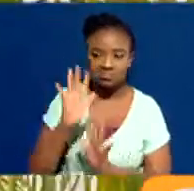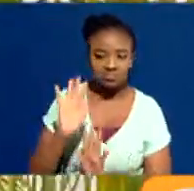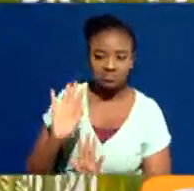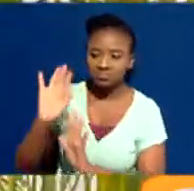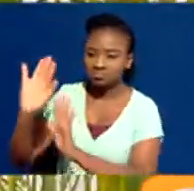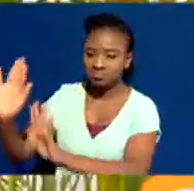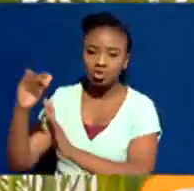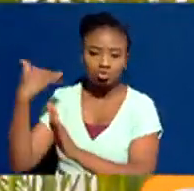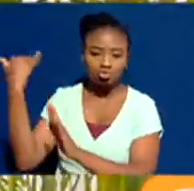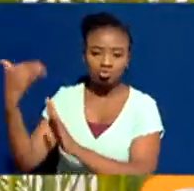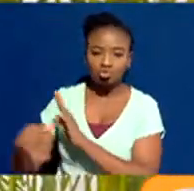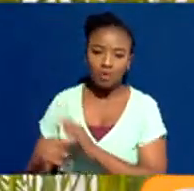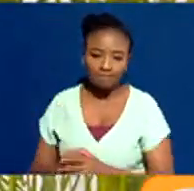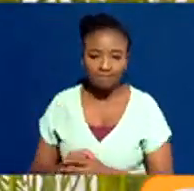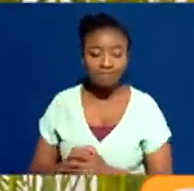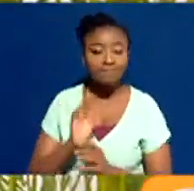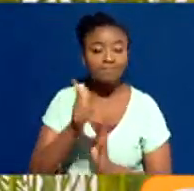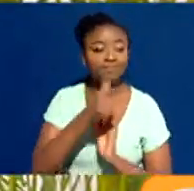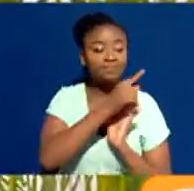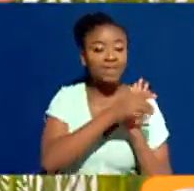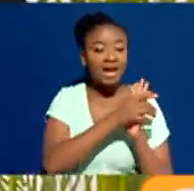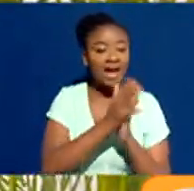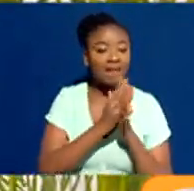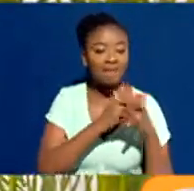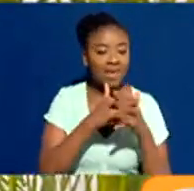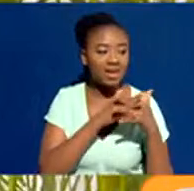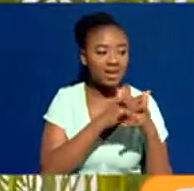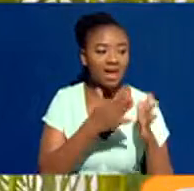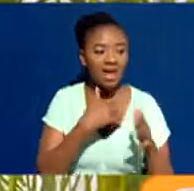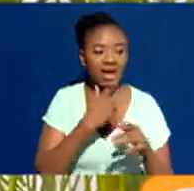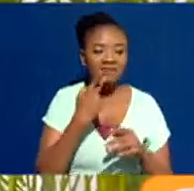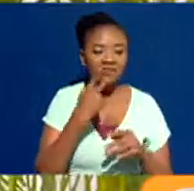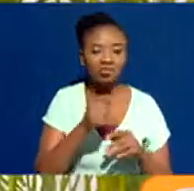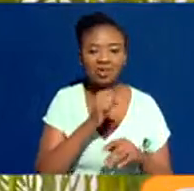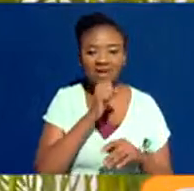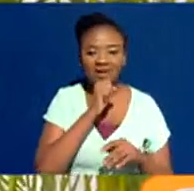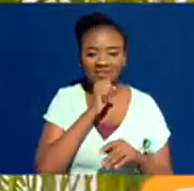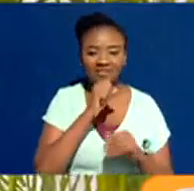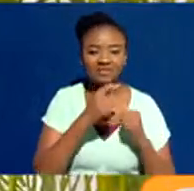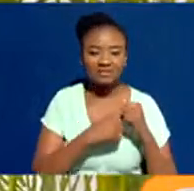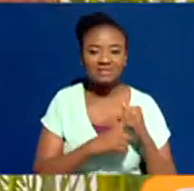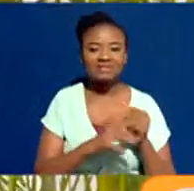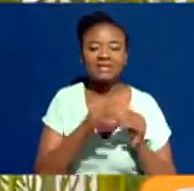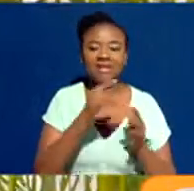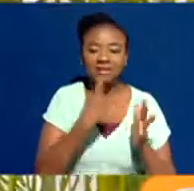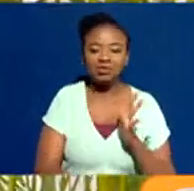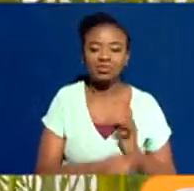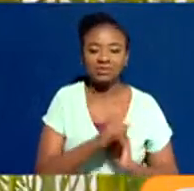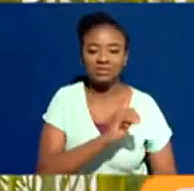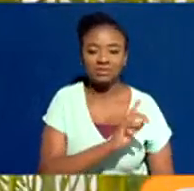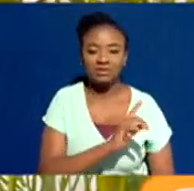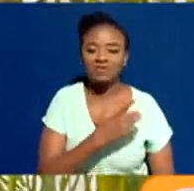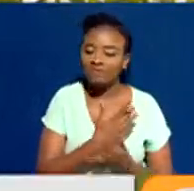exports. America have put 250% duty on any imported steel since last 6 years.